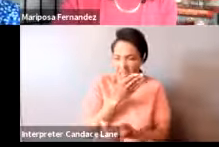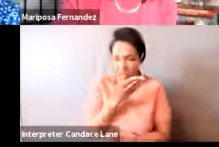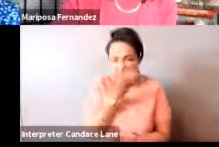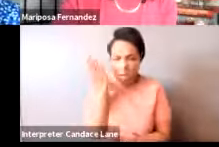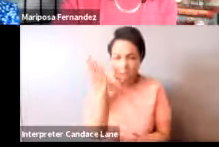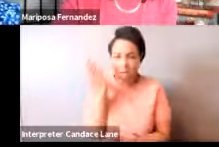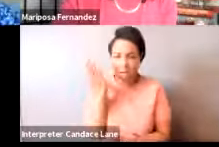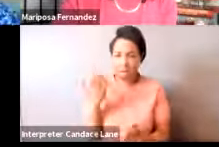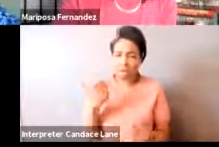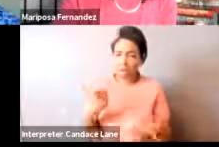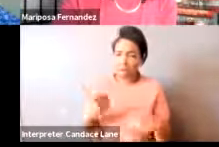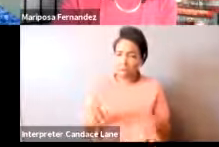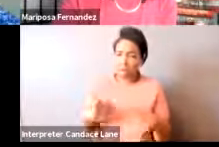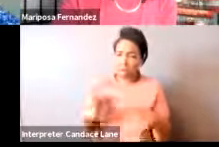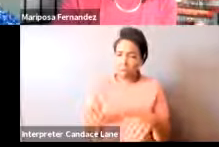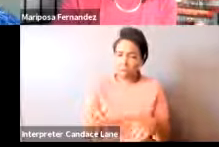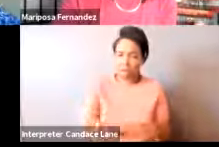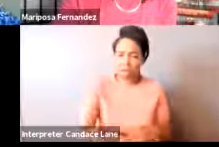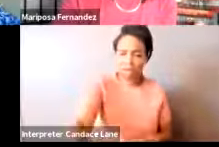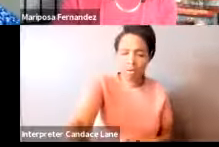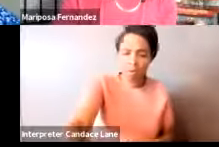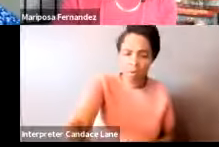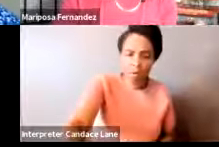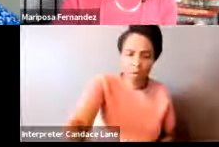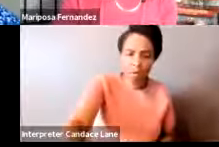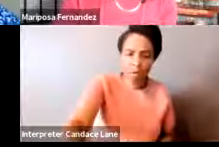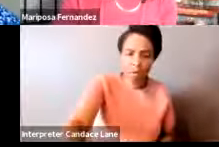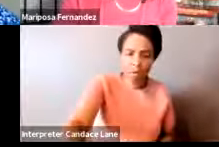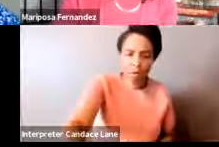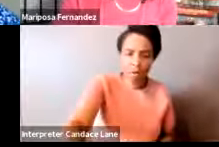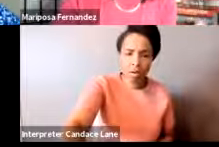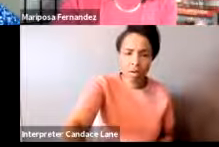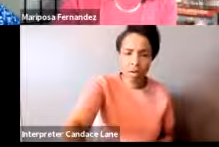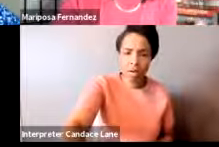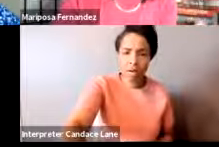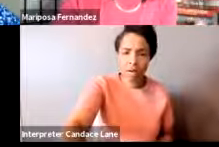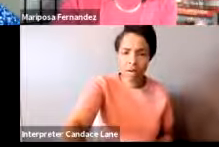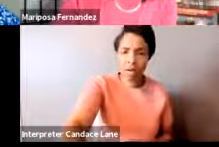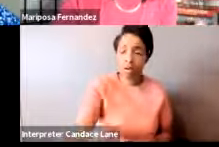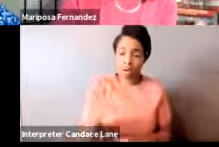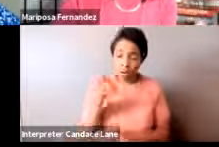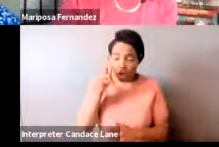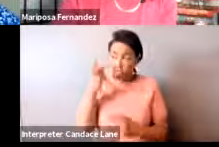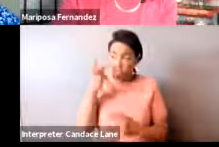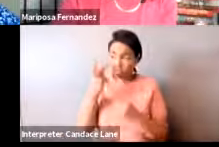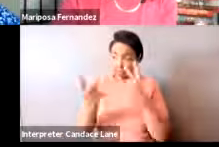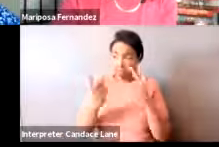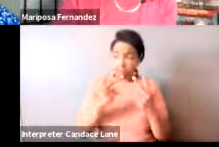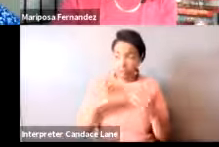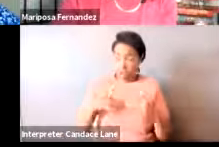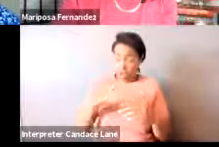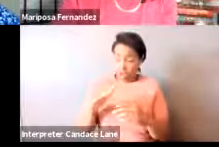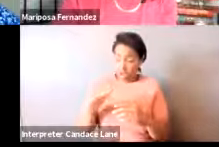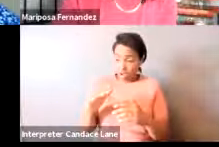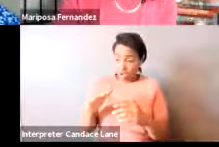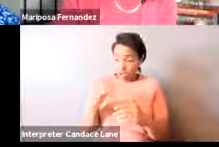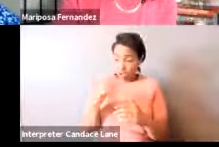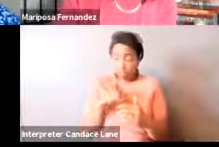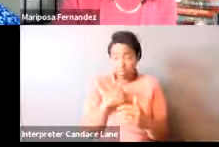trapped in the Black airless trunk of a slow moving car, where I'd see my own child face posted with the many